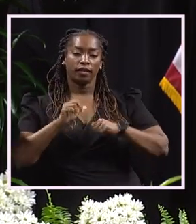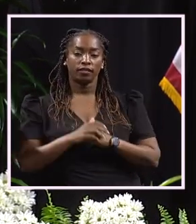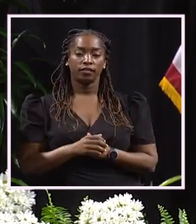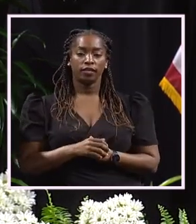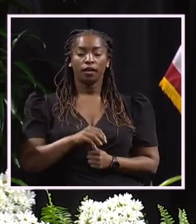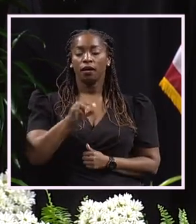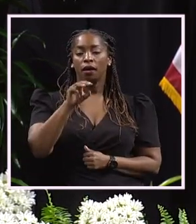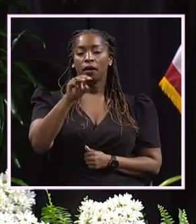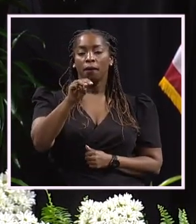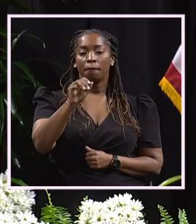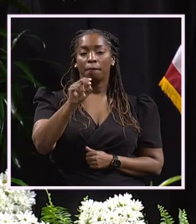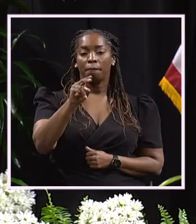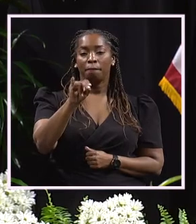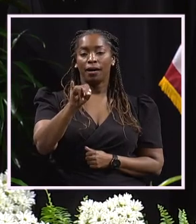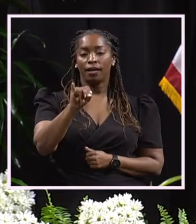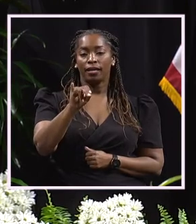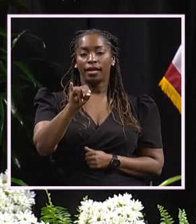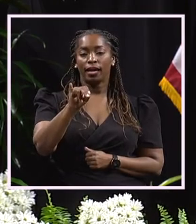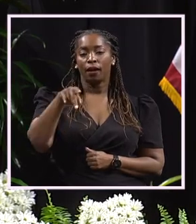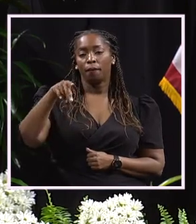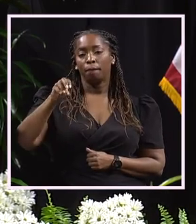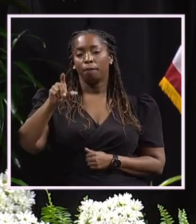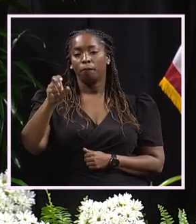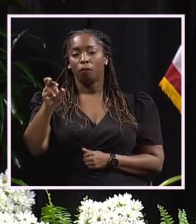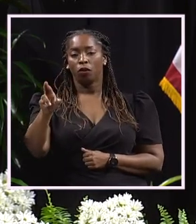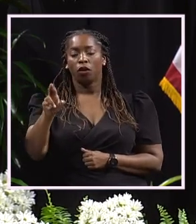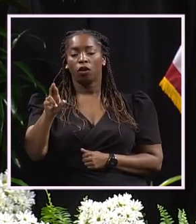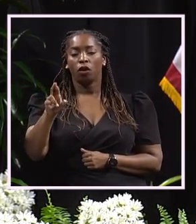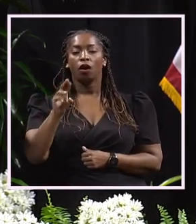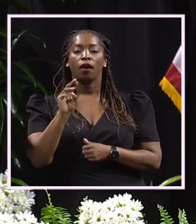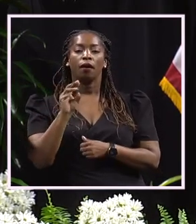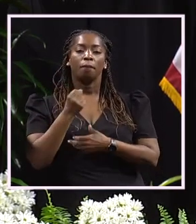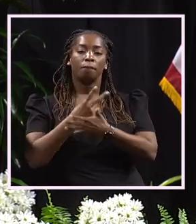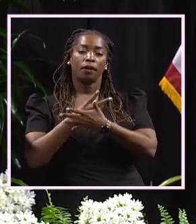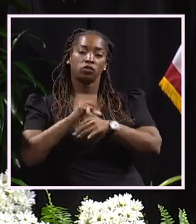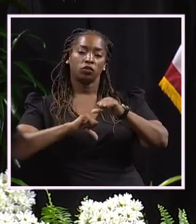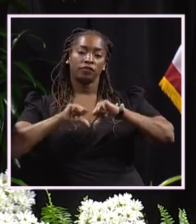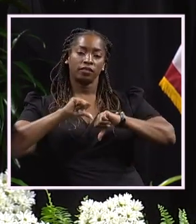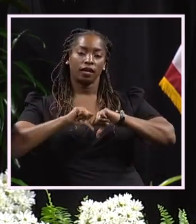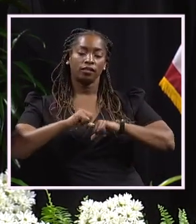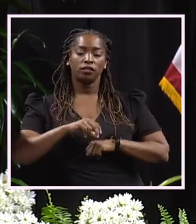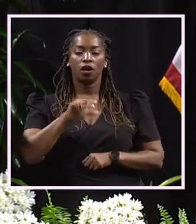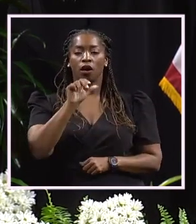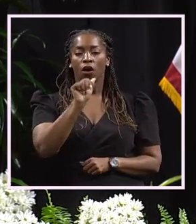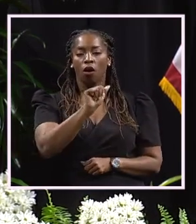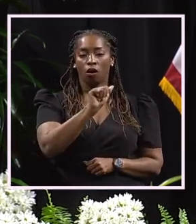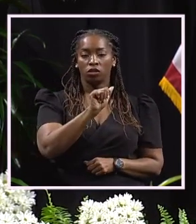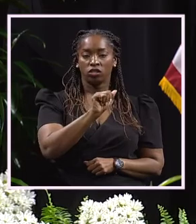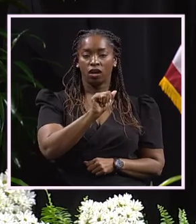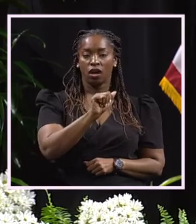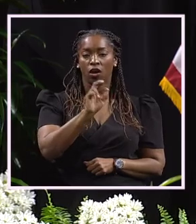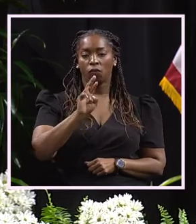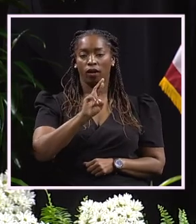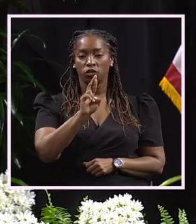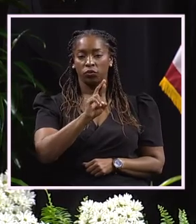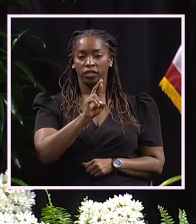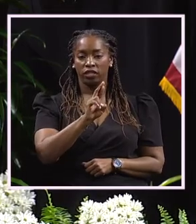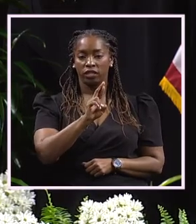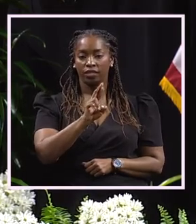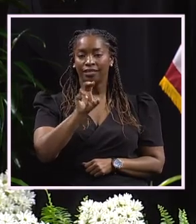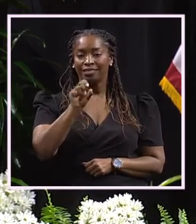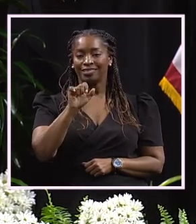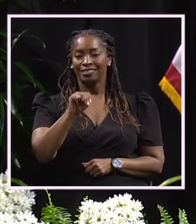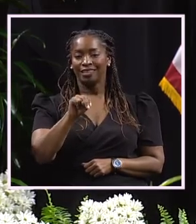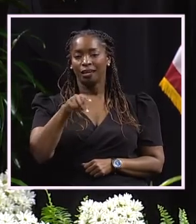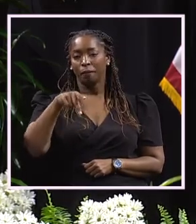Mani Marhavi Pola, Master of Science. Arjan Rajveer Singh